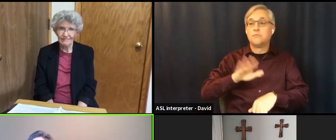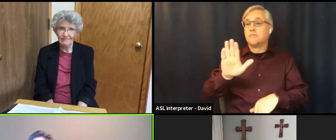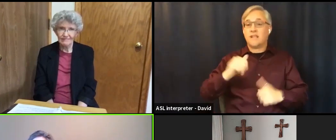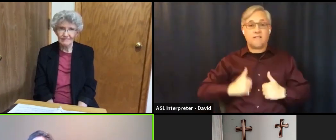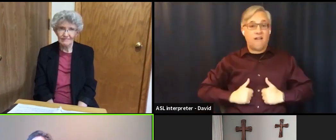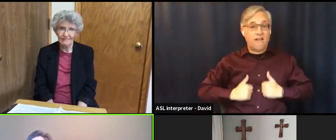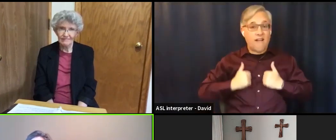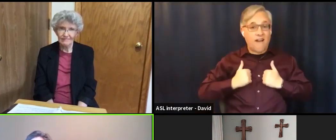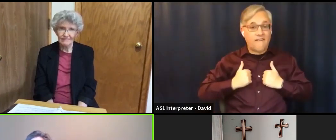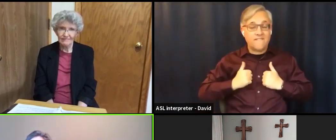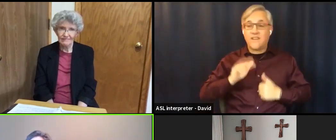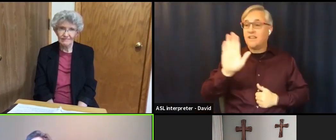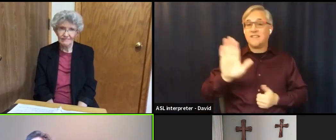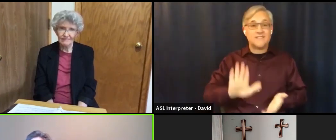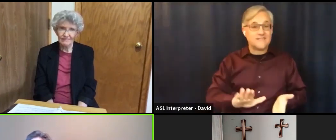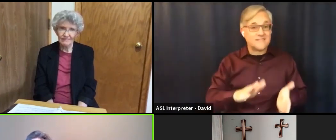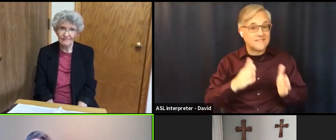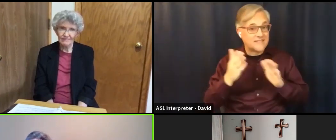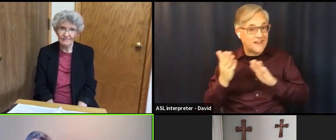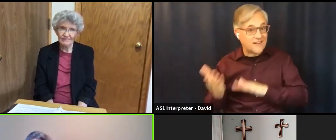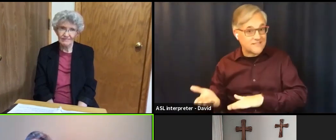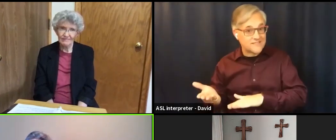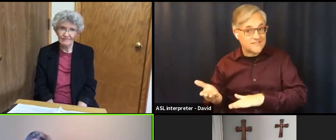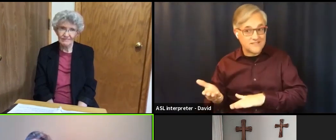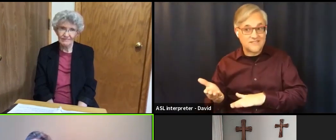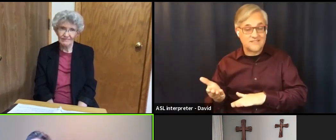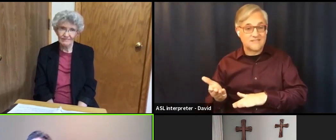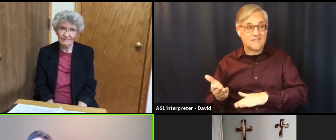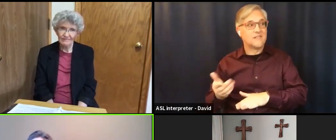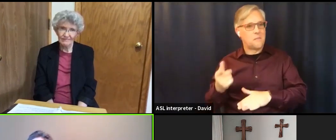give honor and glory to God.